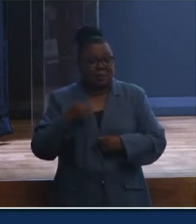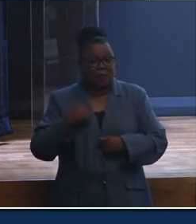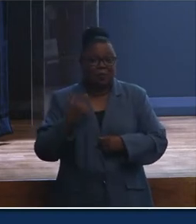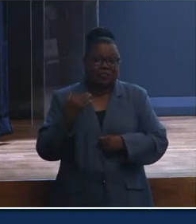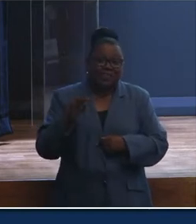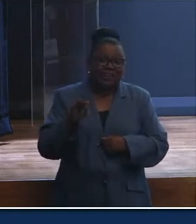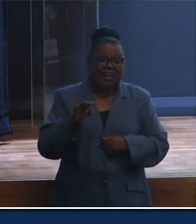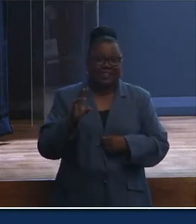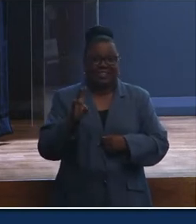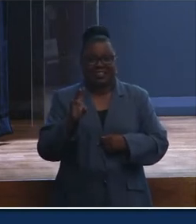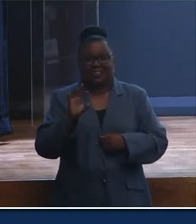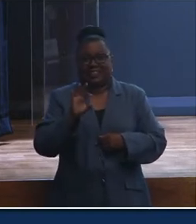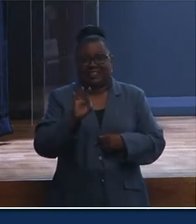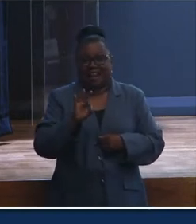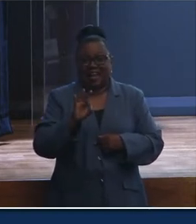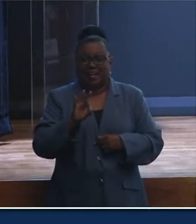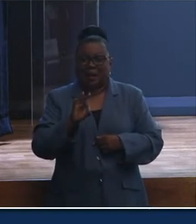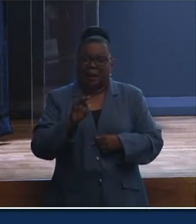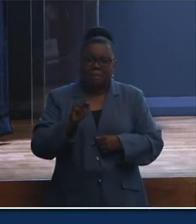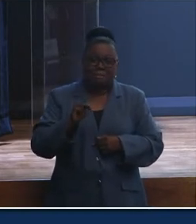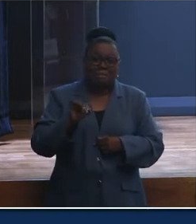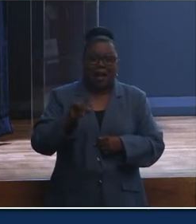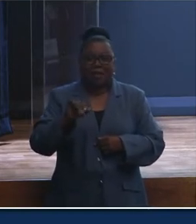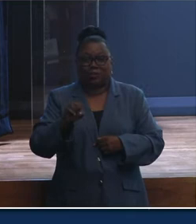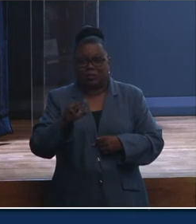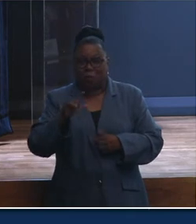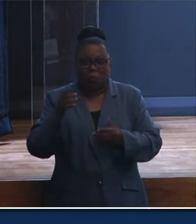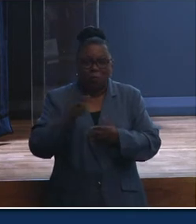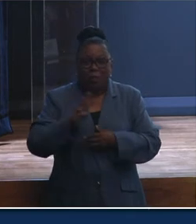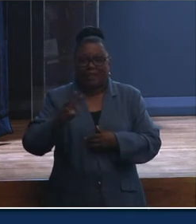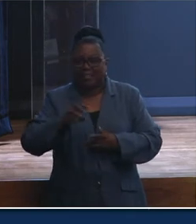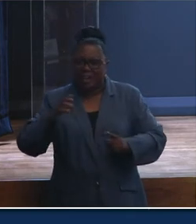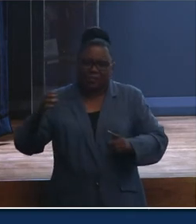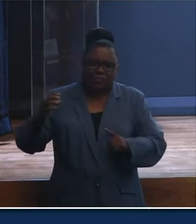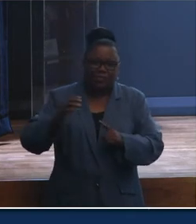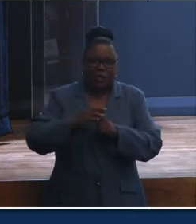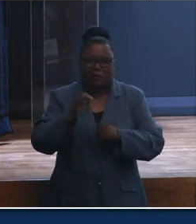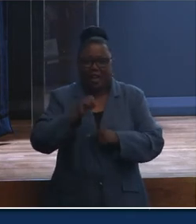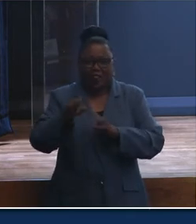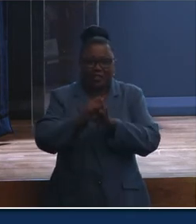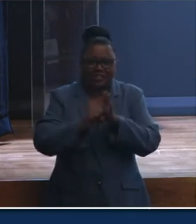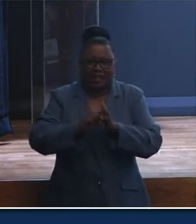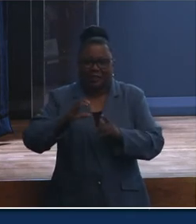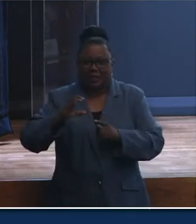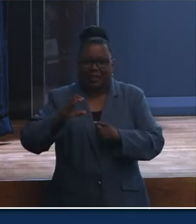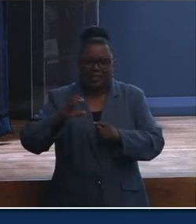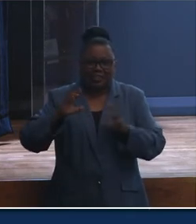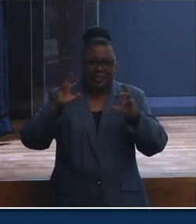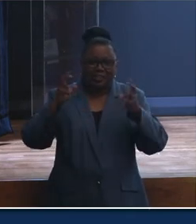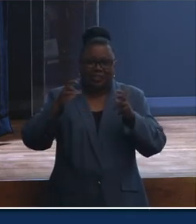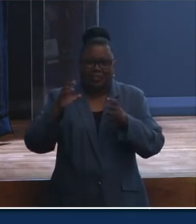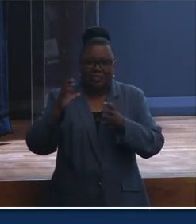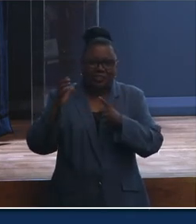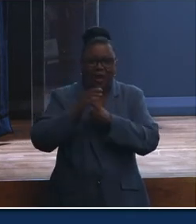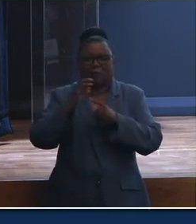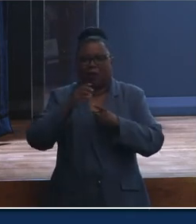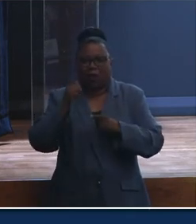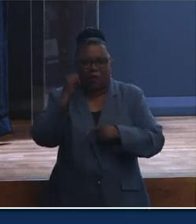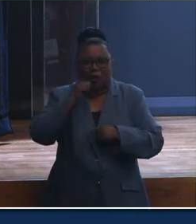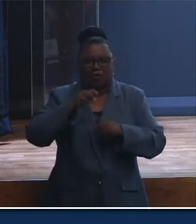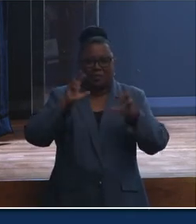the 1979 Niles West champion girls, Illinois State champion girls basketball team.